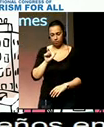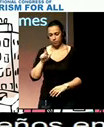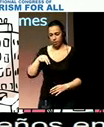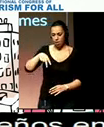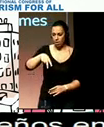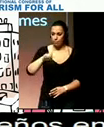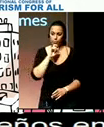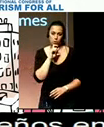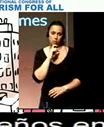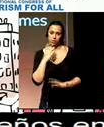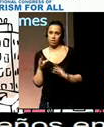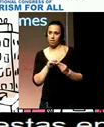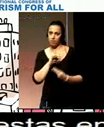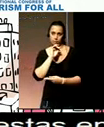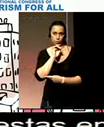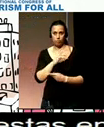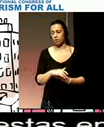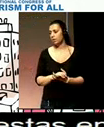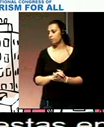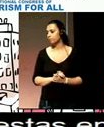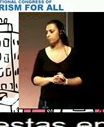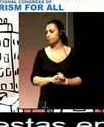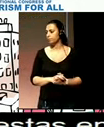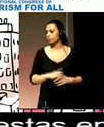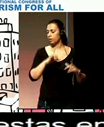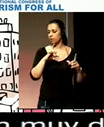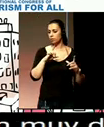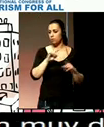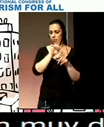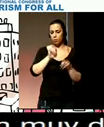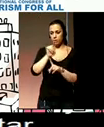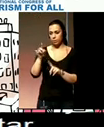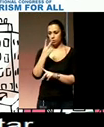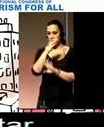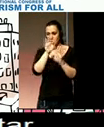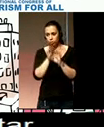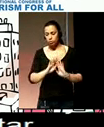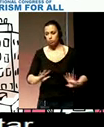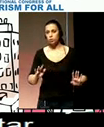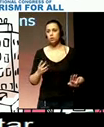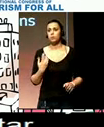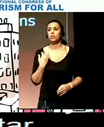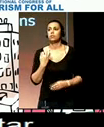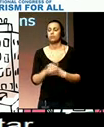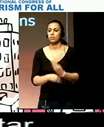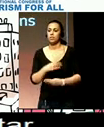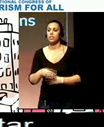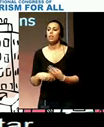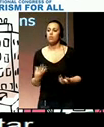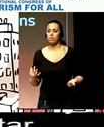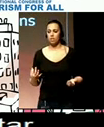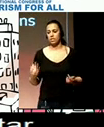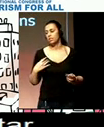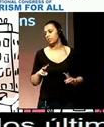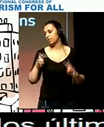The next, and I think last two questions that I would raise is in relation to hotels and guest